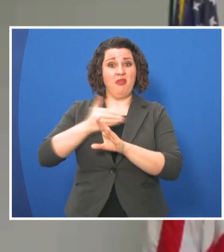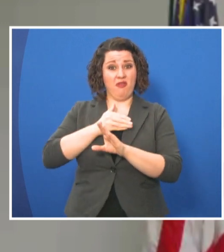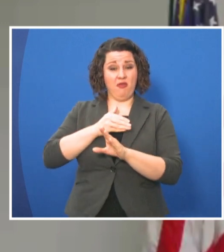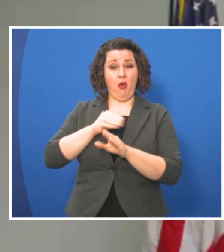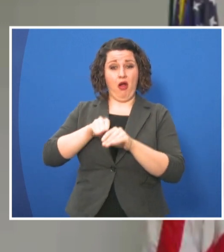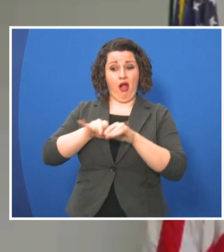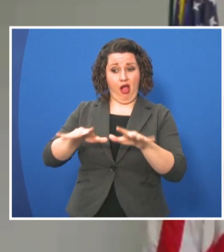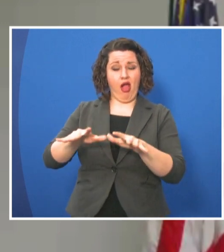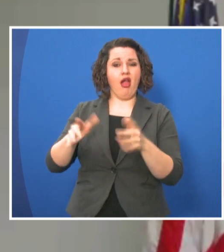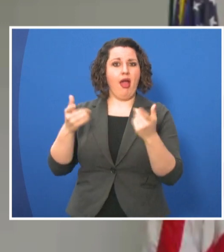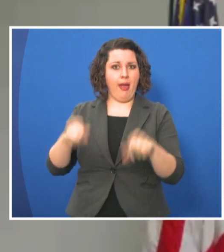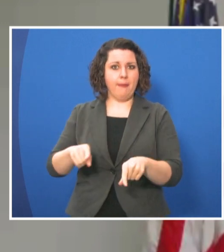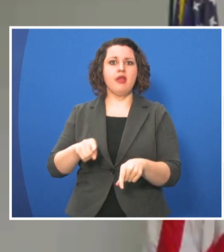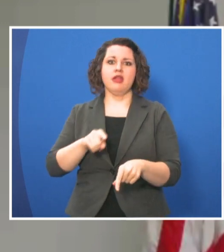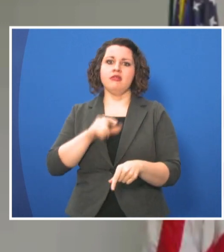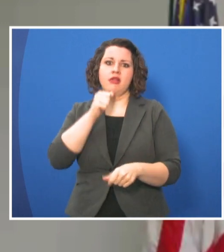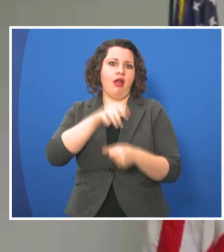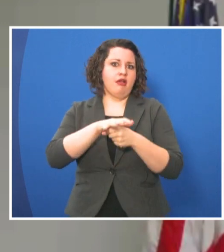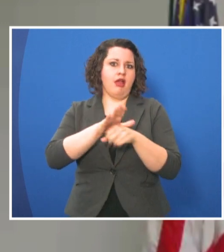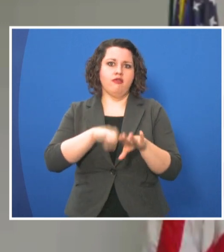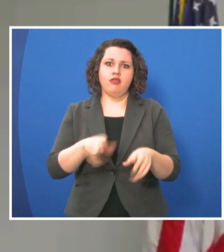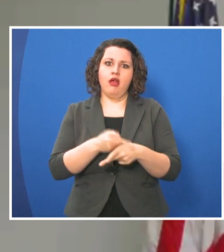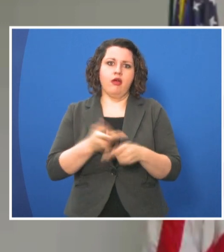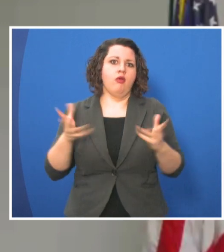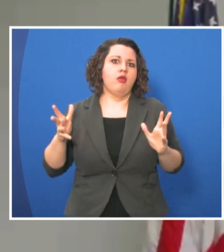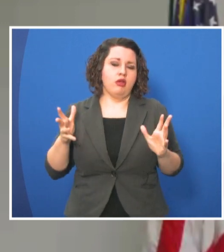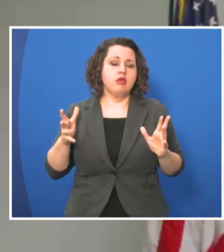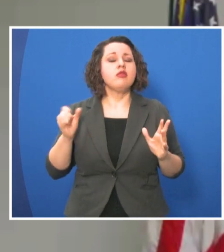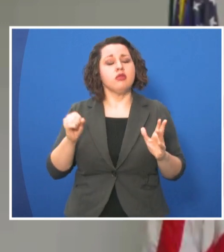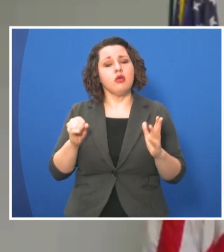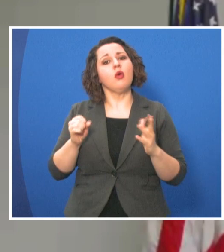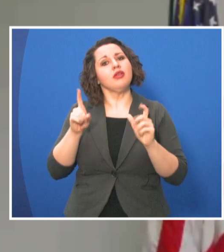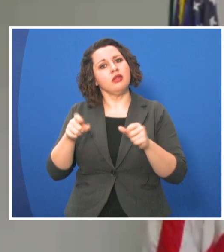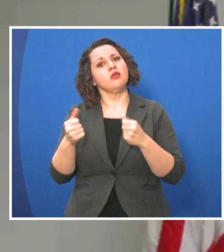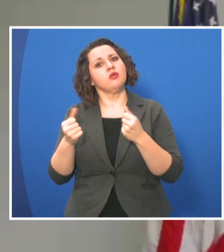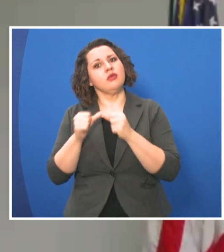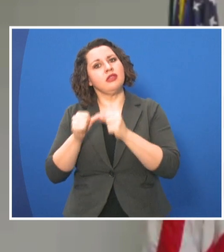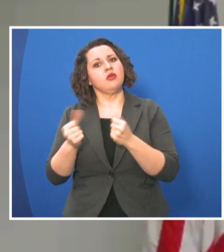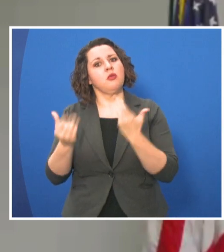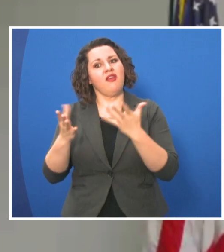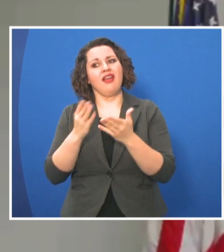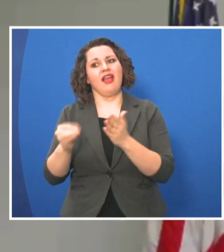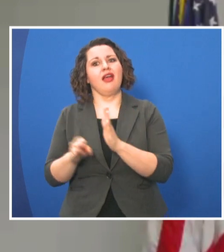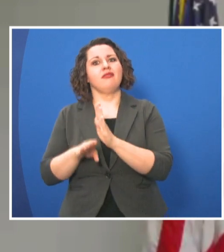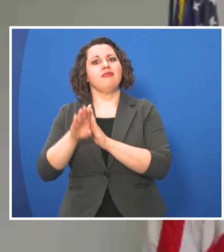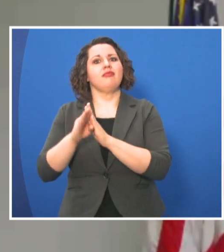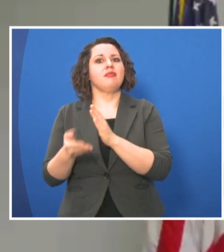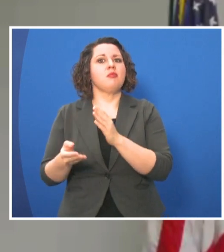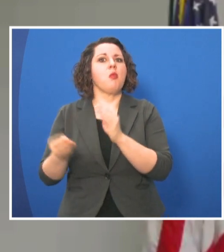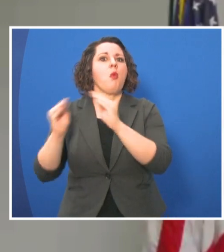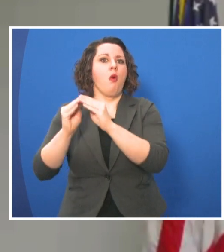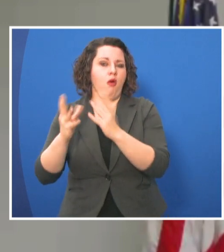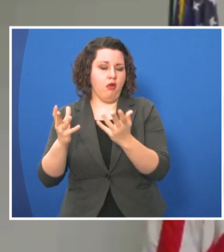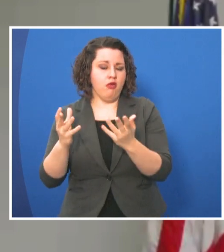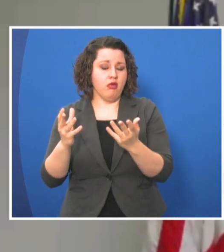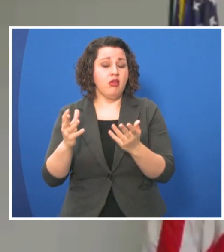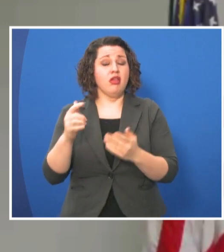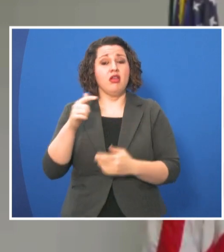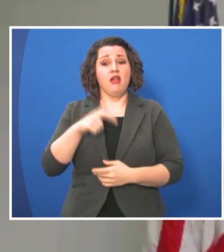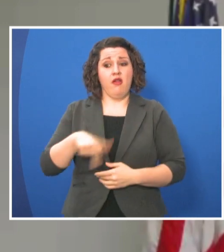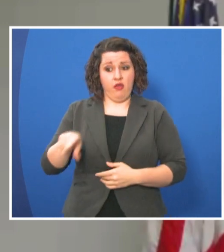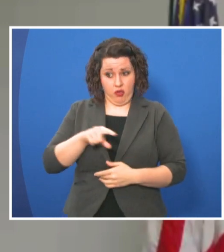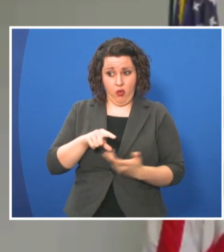pandemic, and we need to ensure continued access to child care long after the pandemic is over. Because of all these efforts